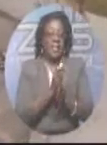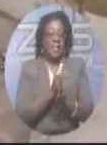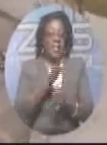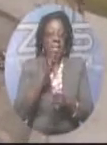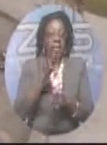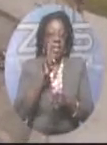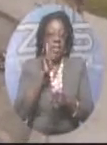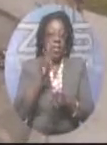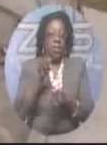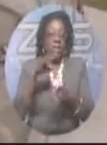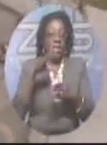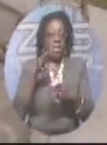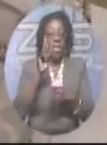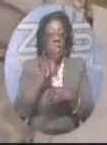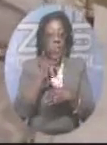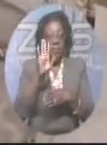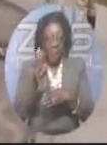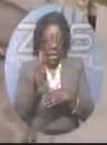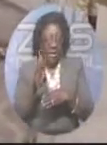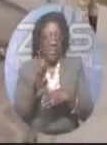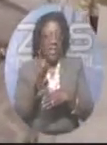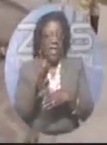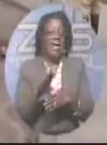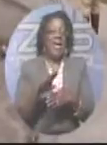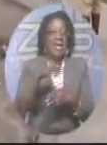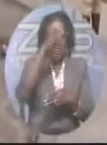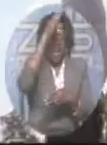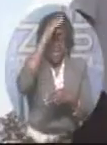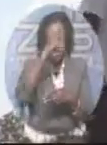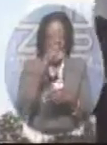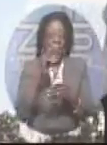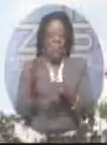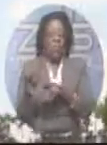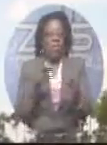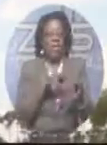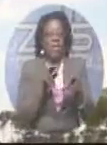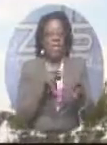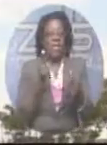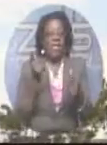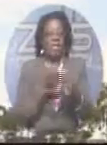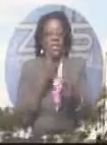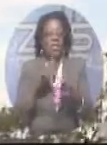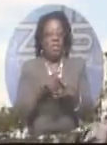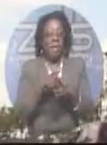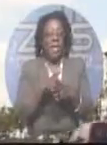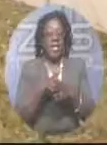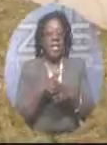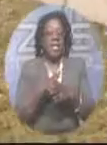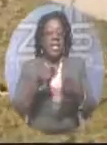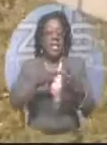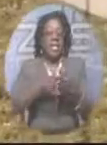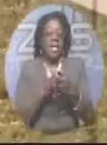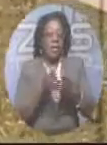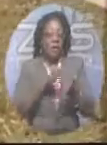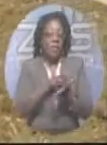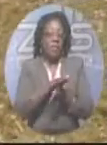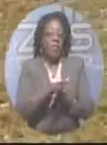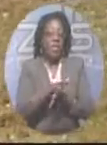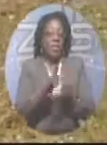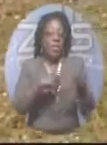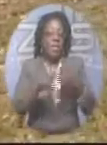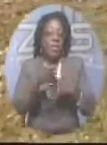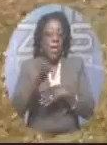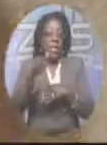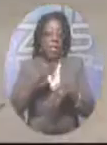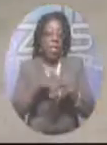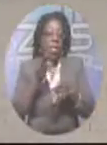hat on, and I'm ready for my first ride on a Jitney. The ride started off pretty smoothly. We headed west on